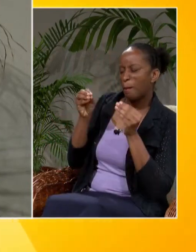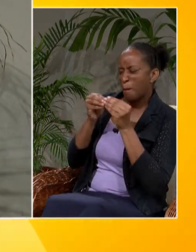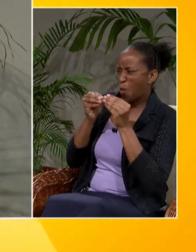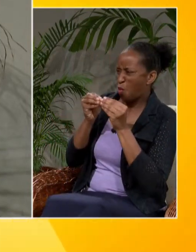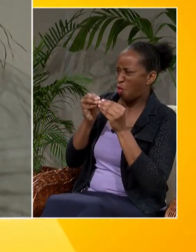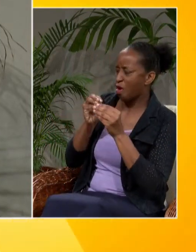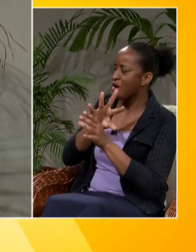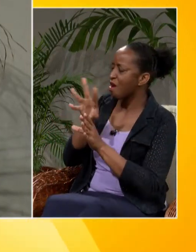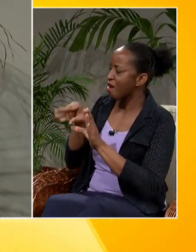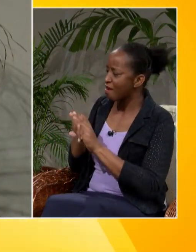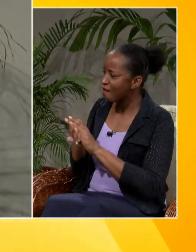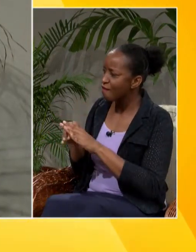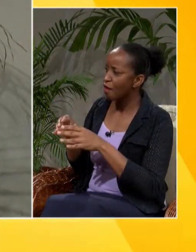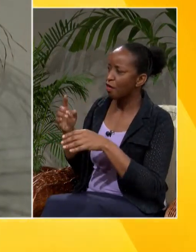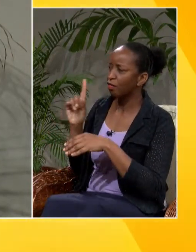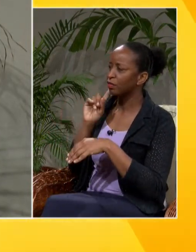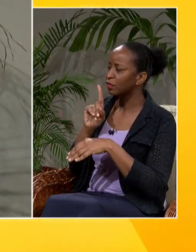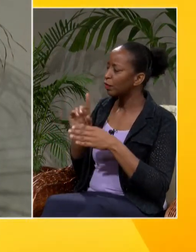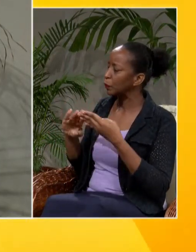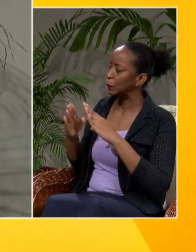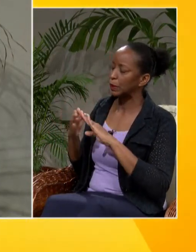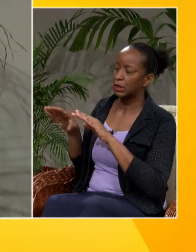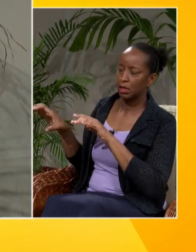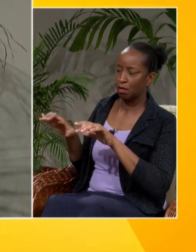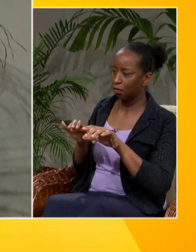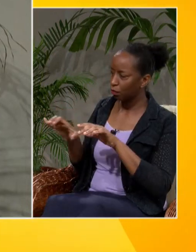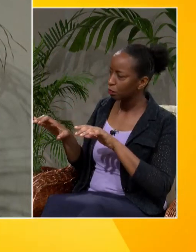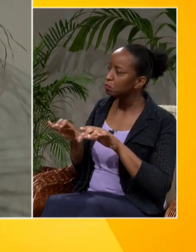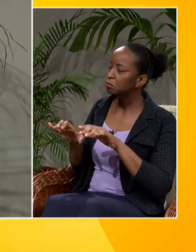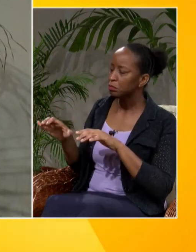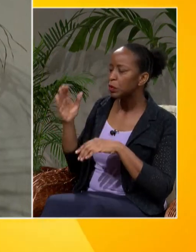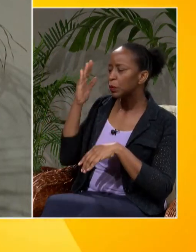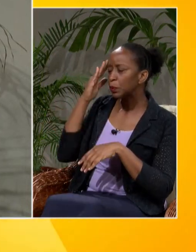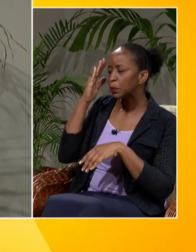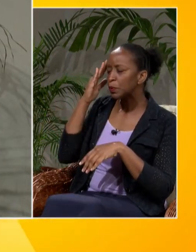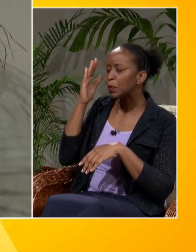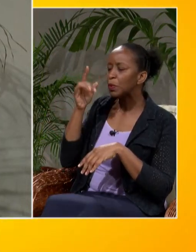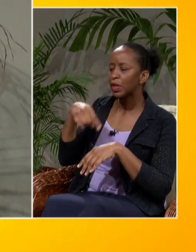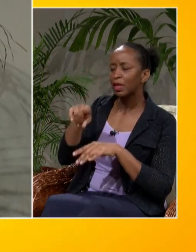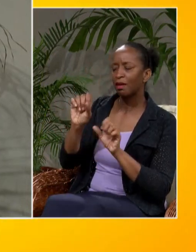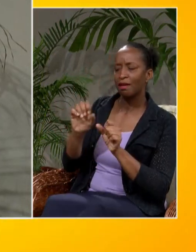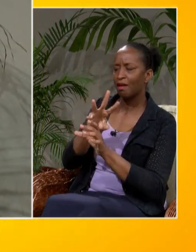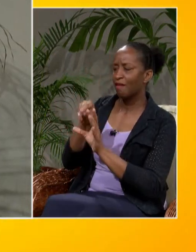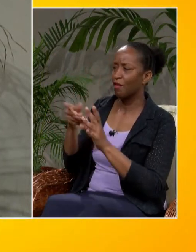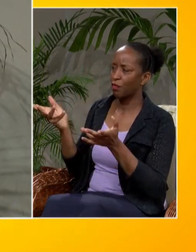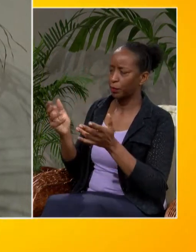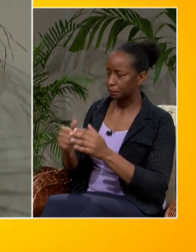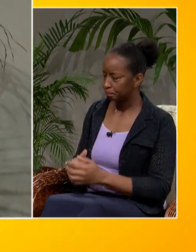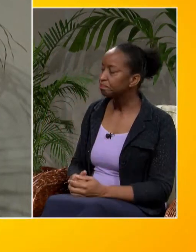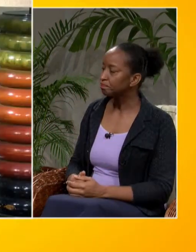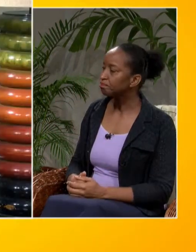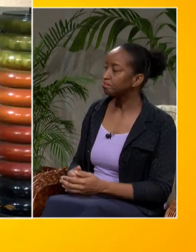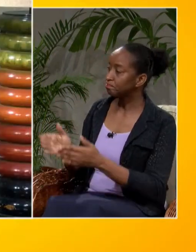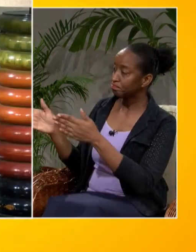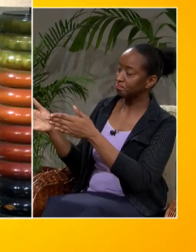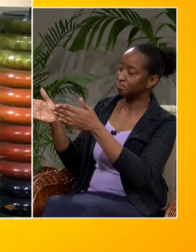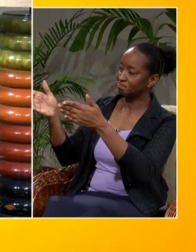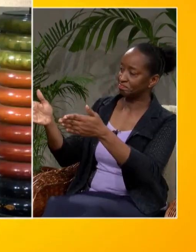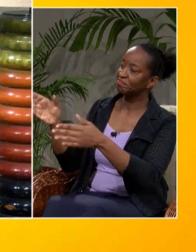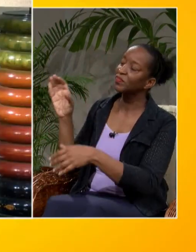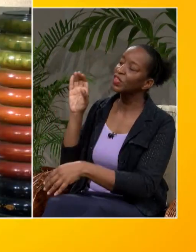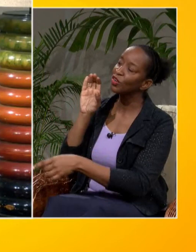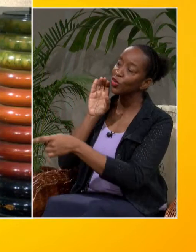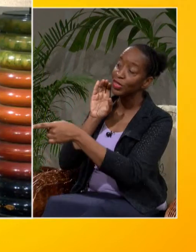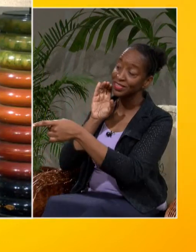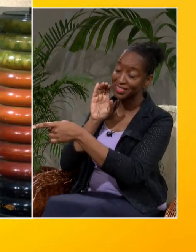to, grab what is for them out there. All right, now, Christina, I know that you